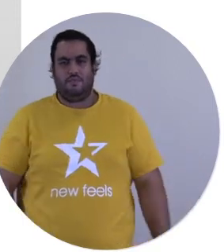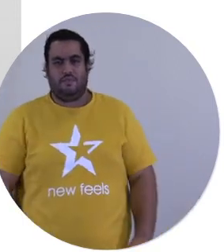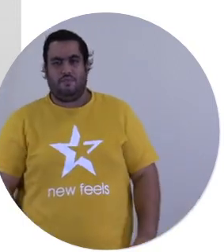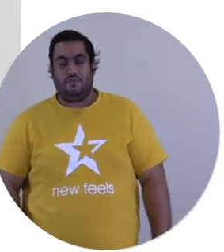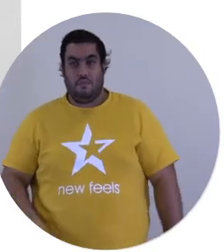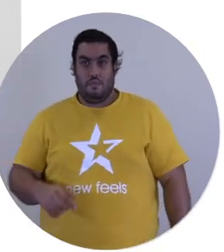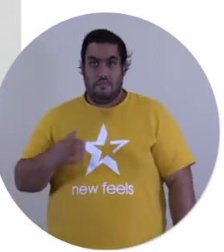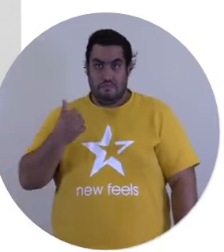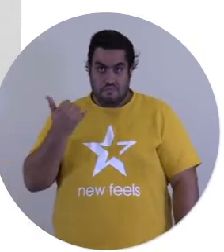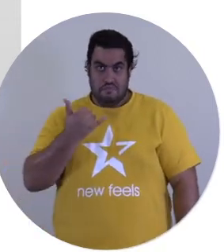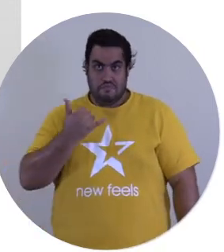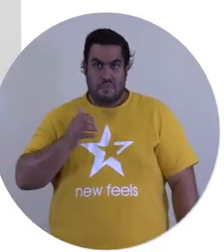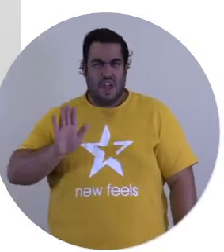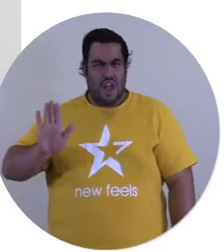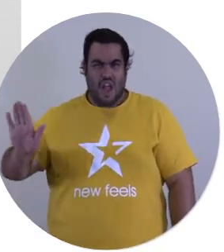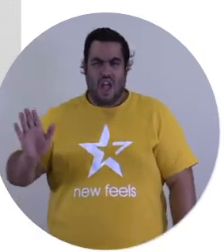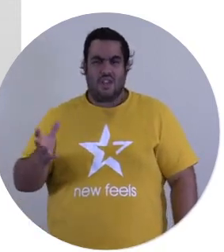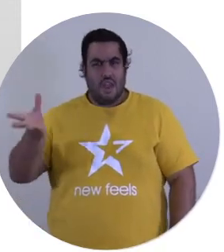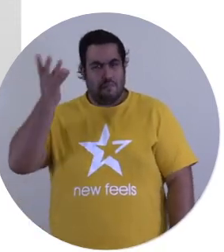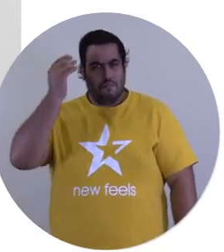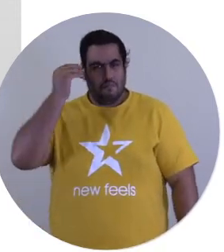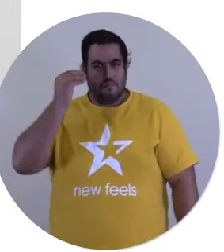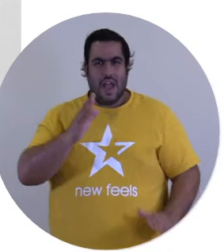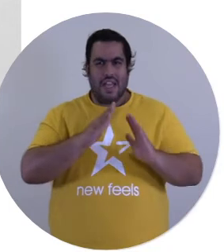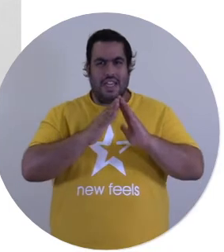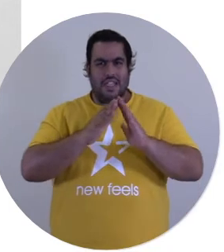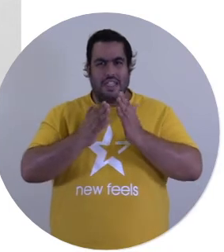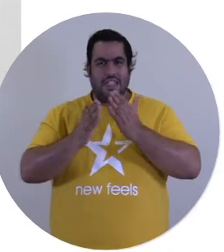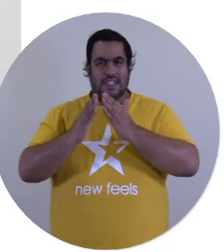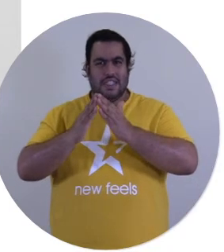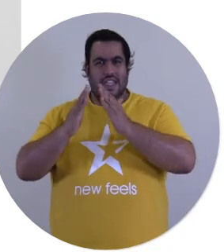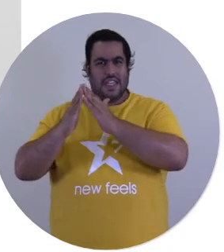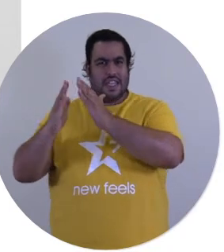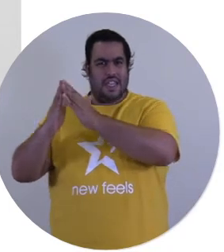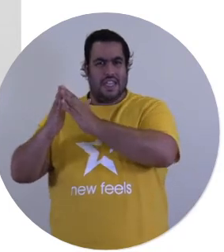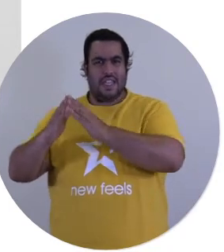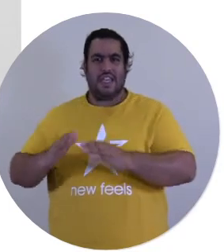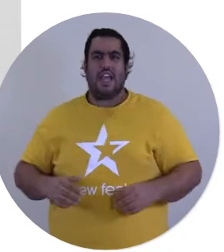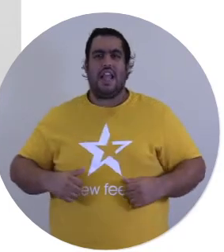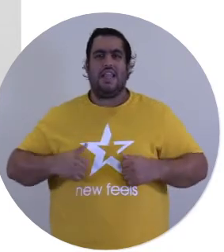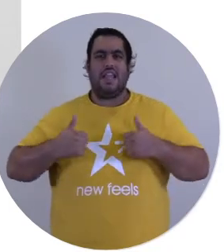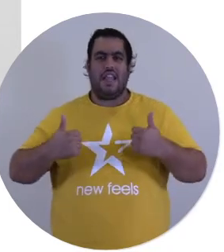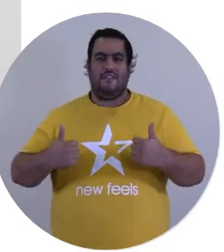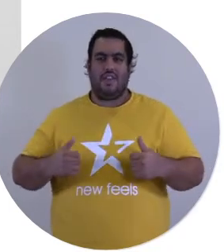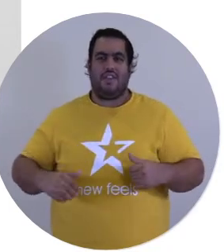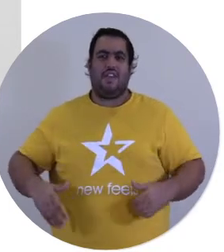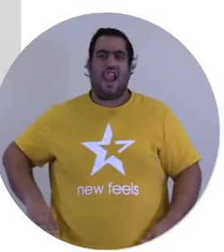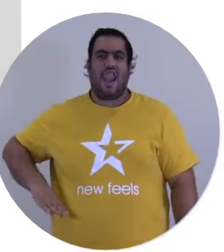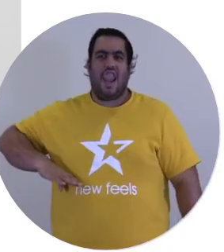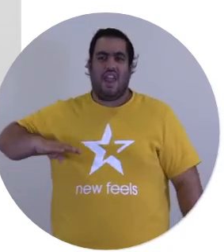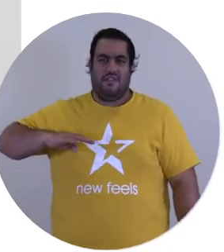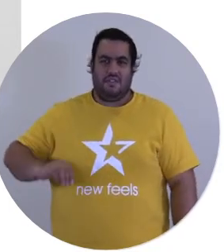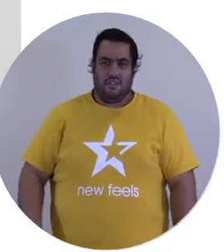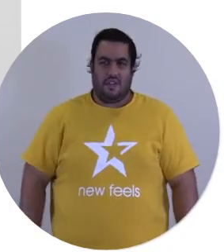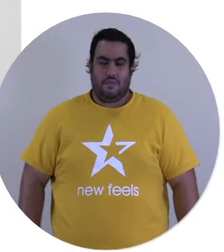And when we want to specifically talk about living in the city may have advantages and